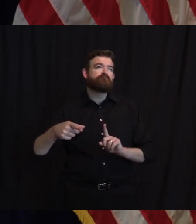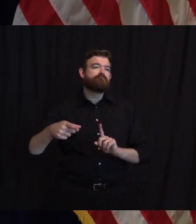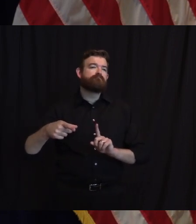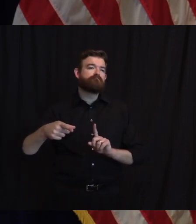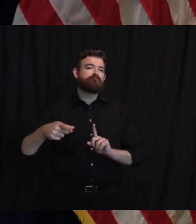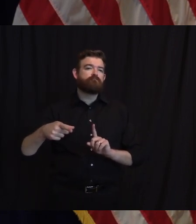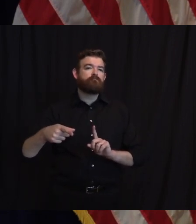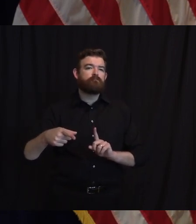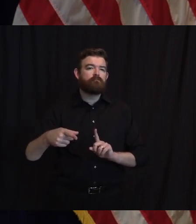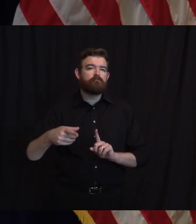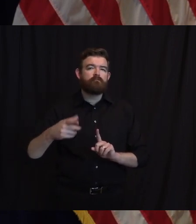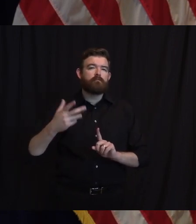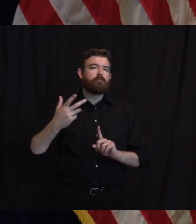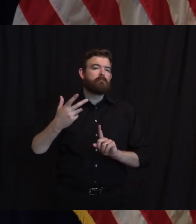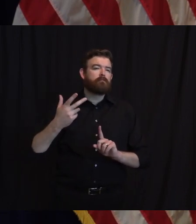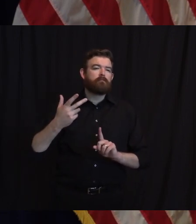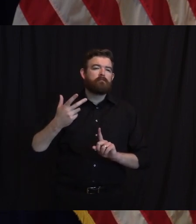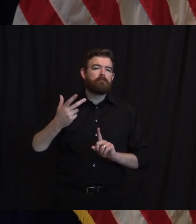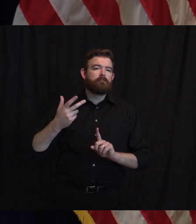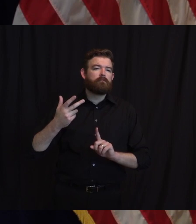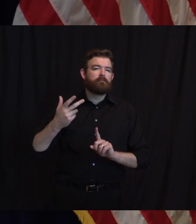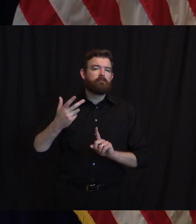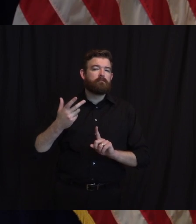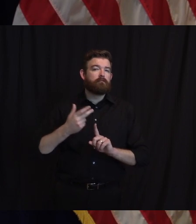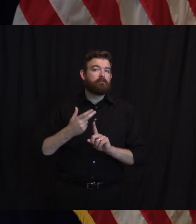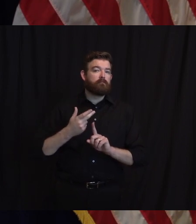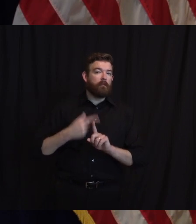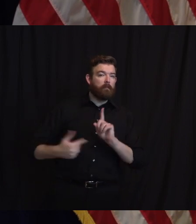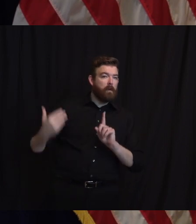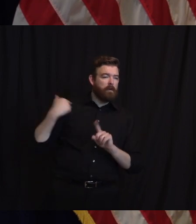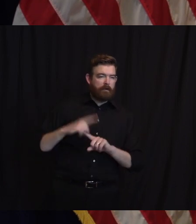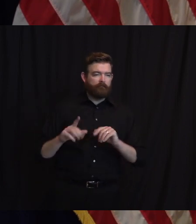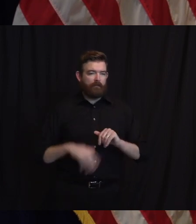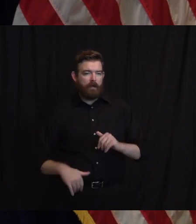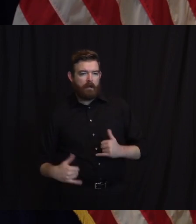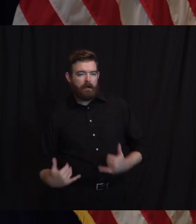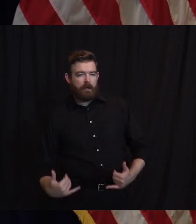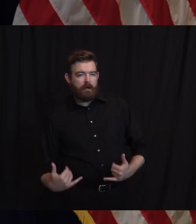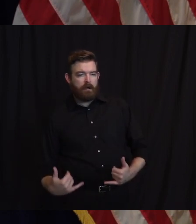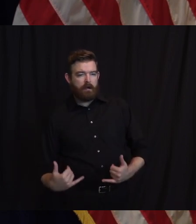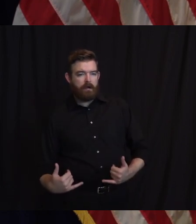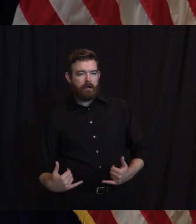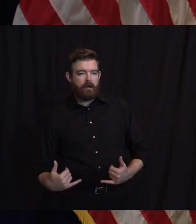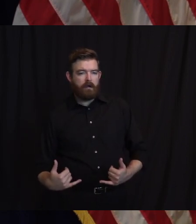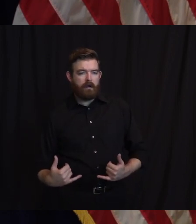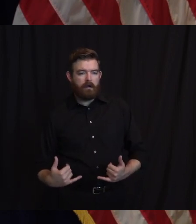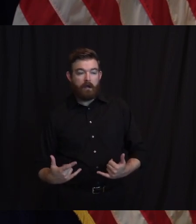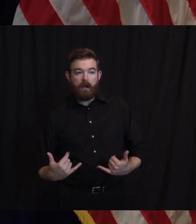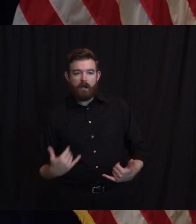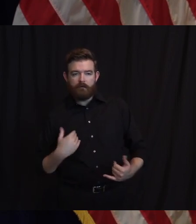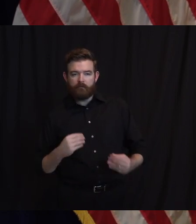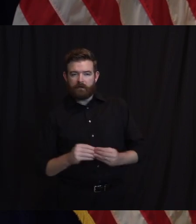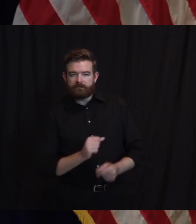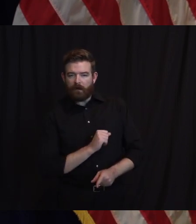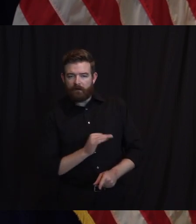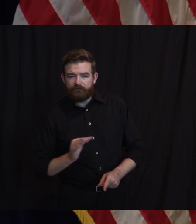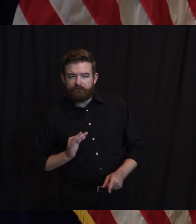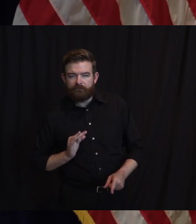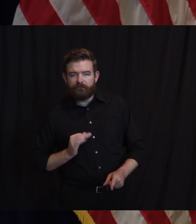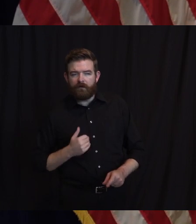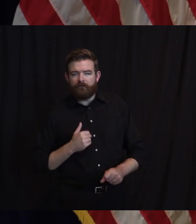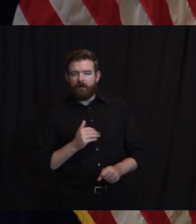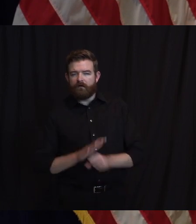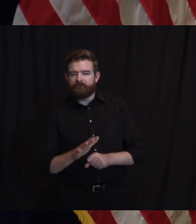and the systems and the staffing, as good as they've been, they were overwhelmed. They were everywhere in America, and we were no exception.